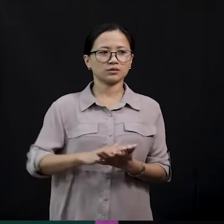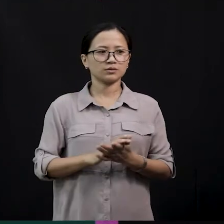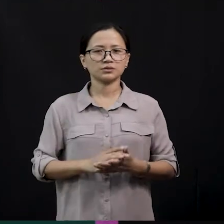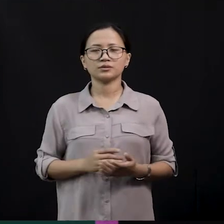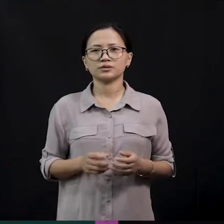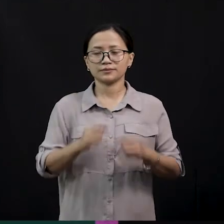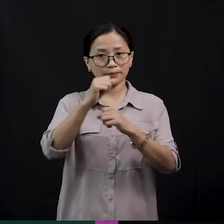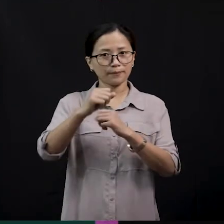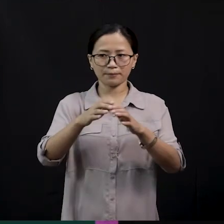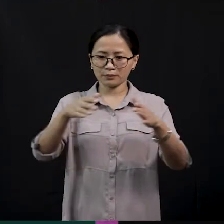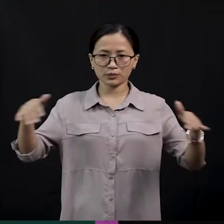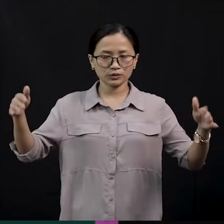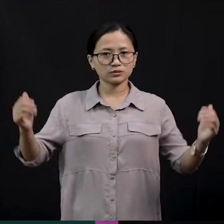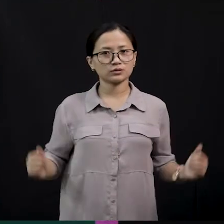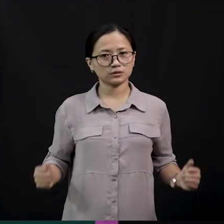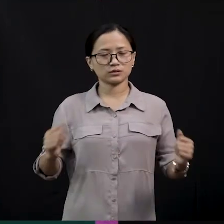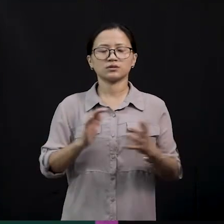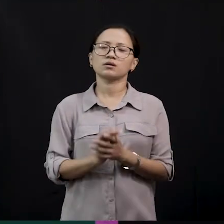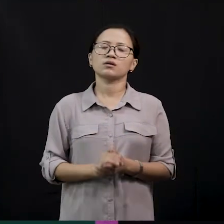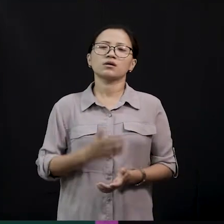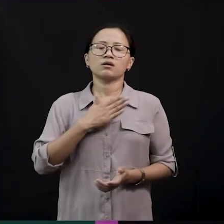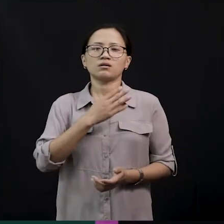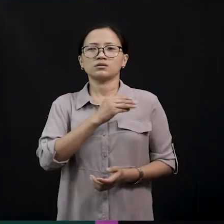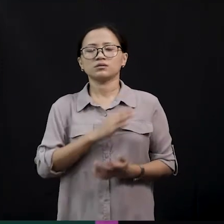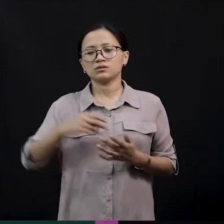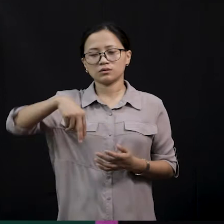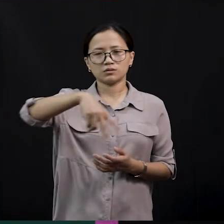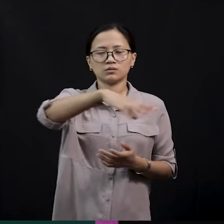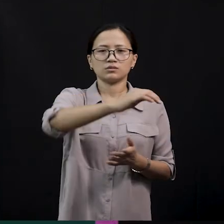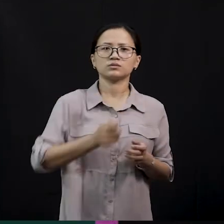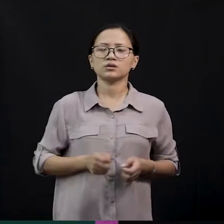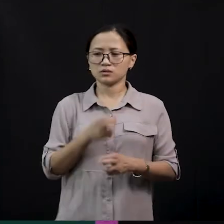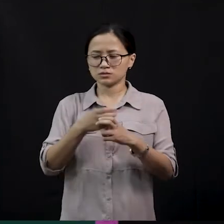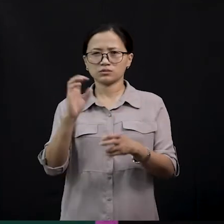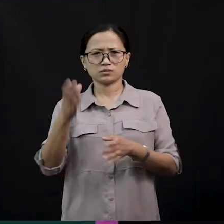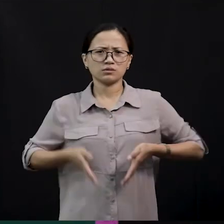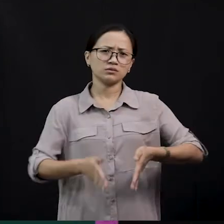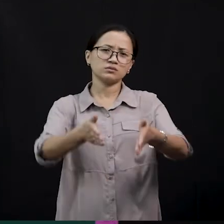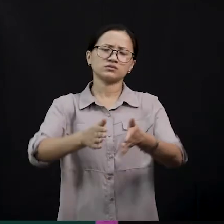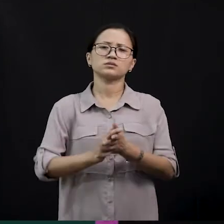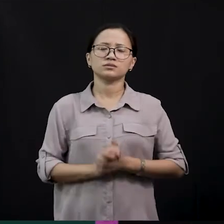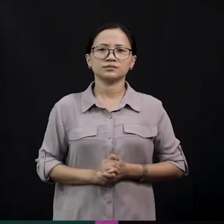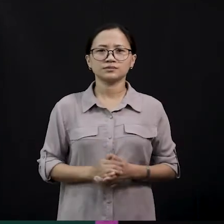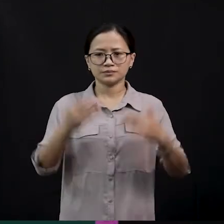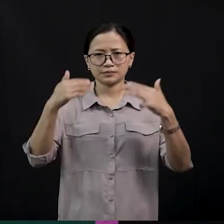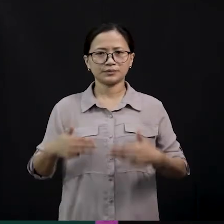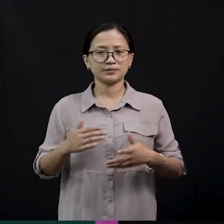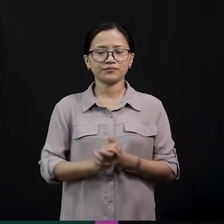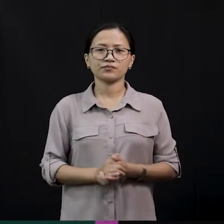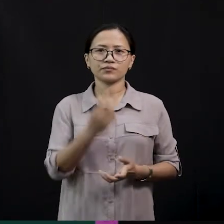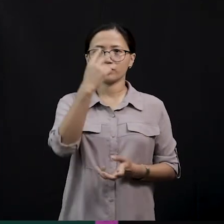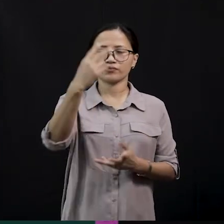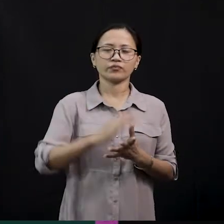for a job in that way, heart-bitten in life and walking on a stone-paved road in that manner.